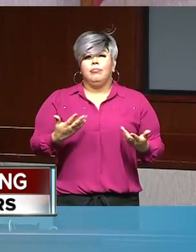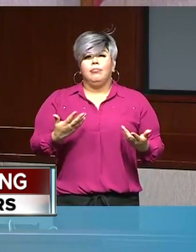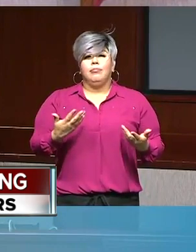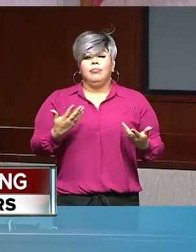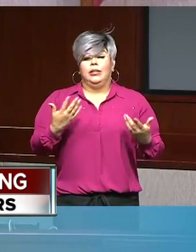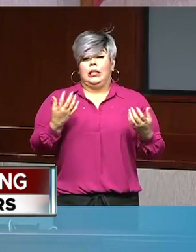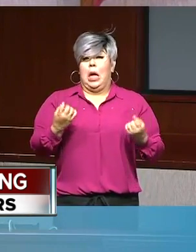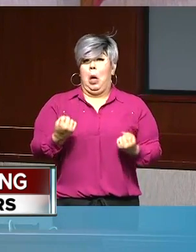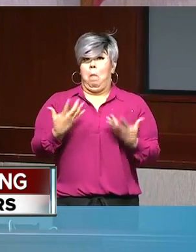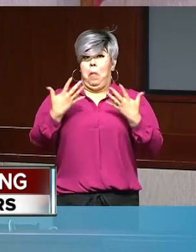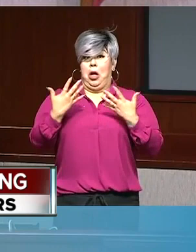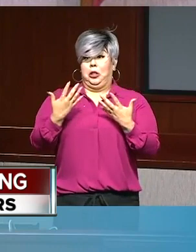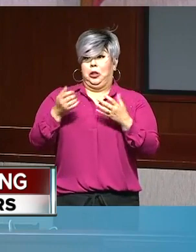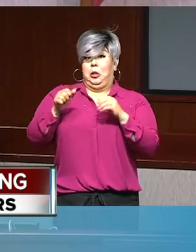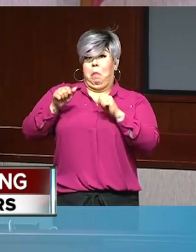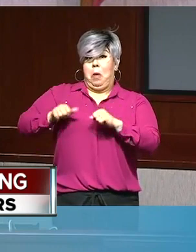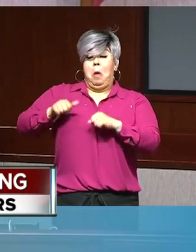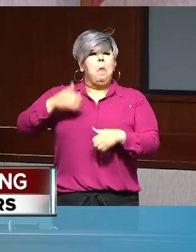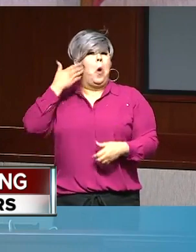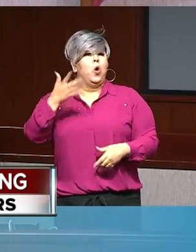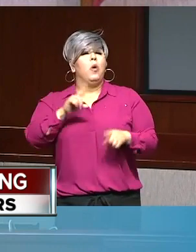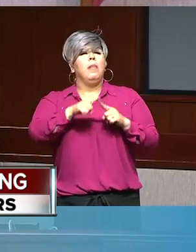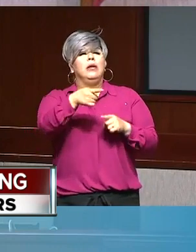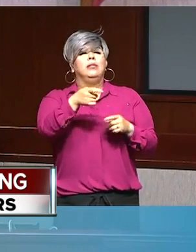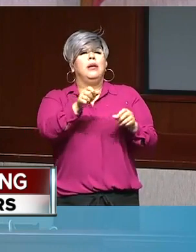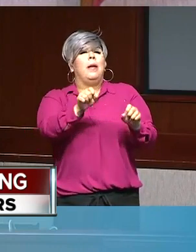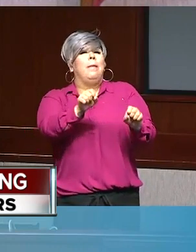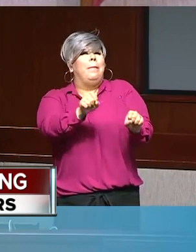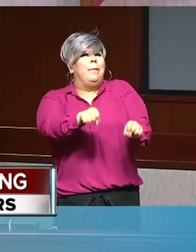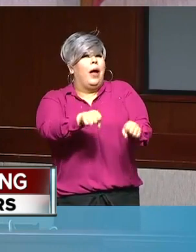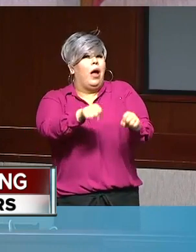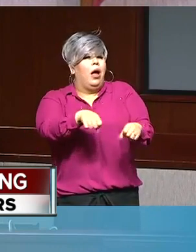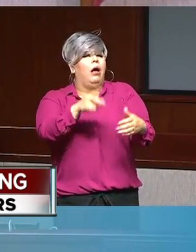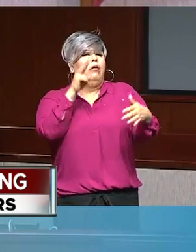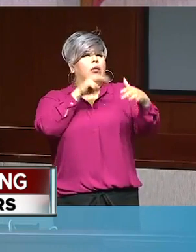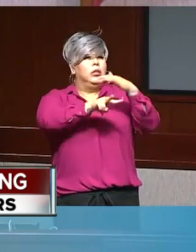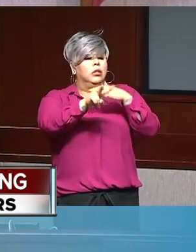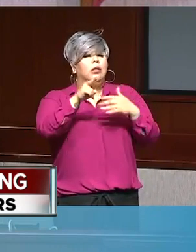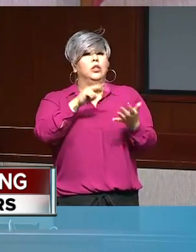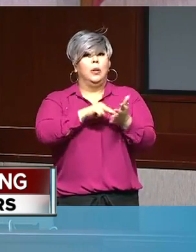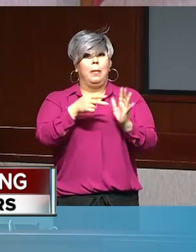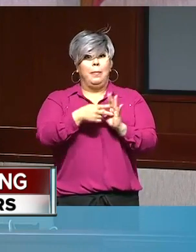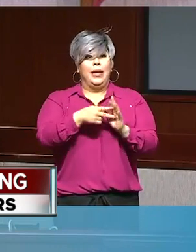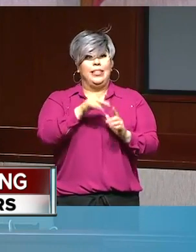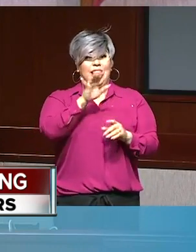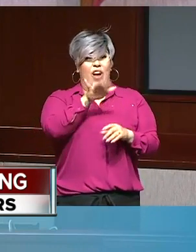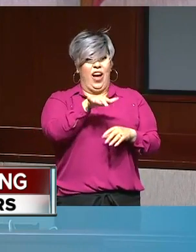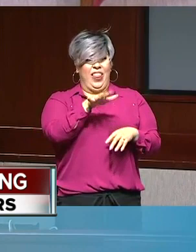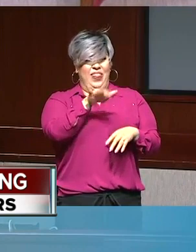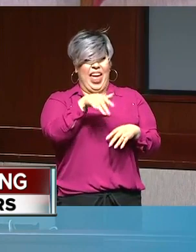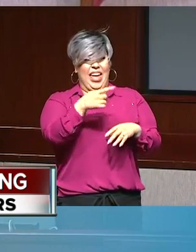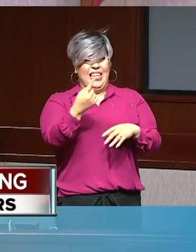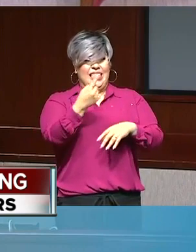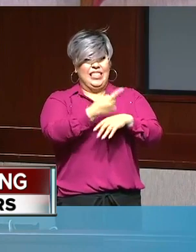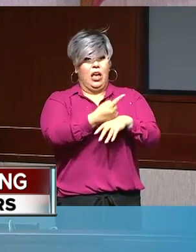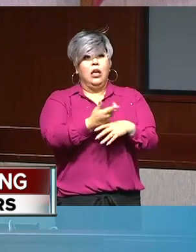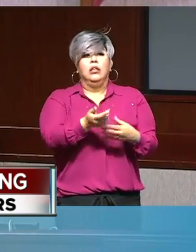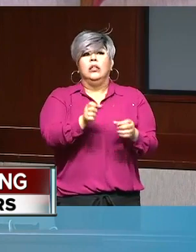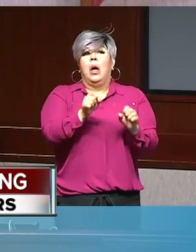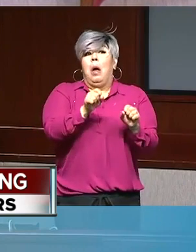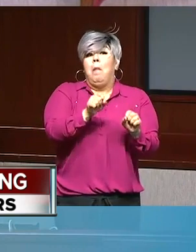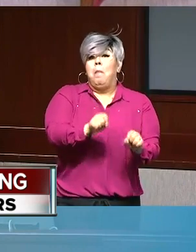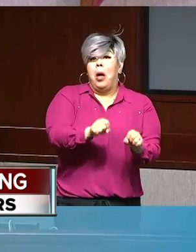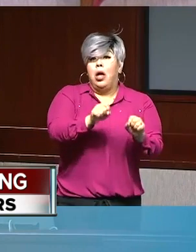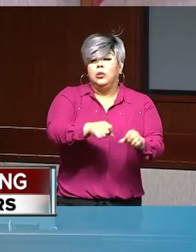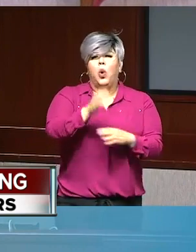happening, but it is just a chance that it would probably be inappropriate to say that on this date we will run